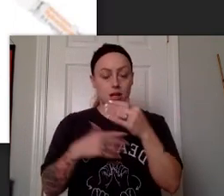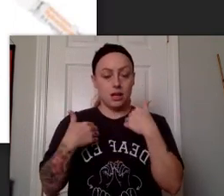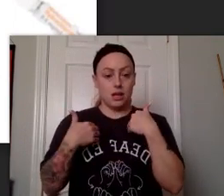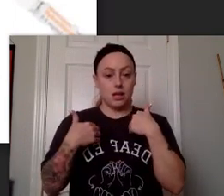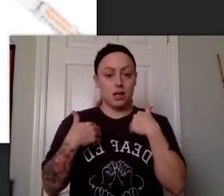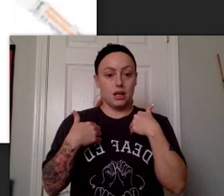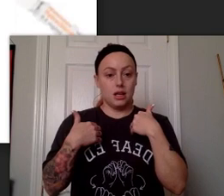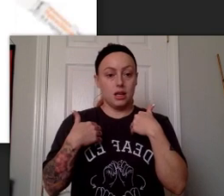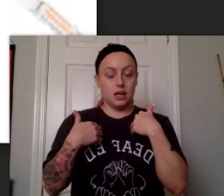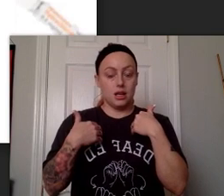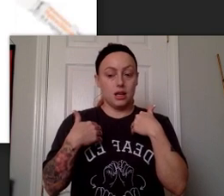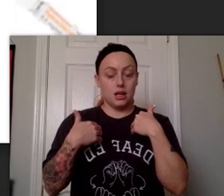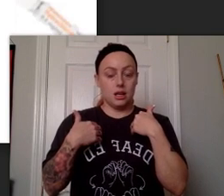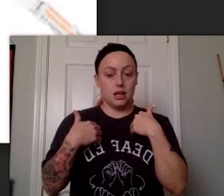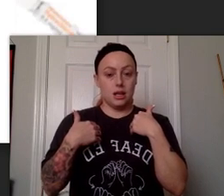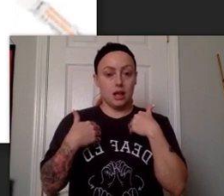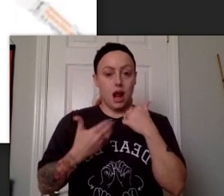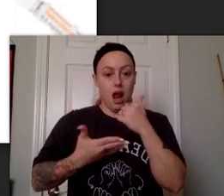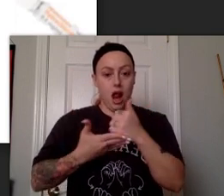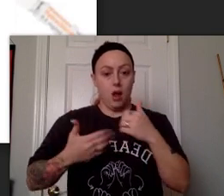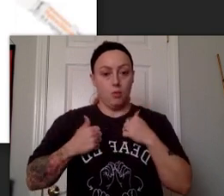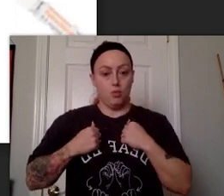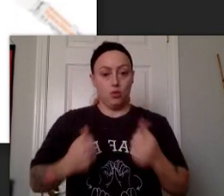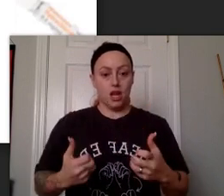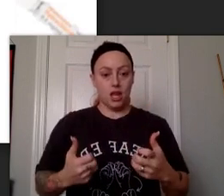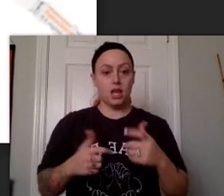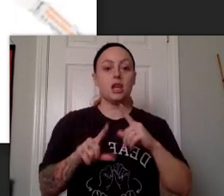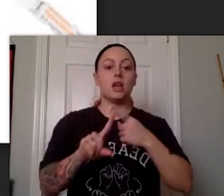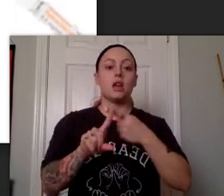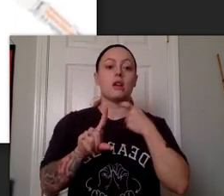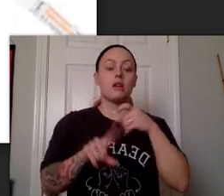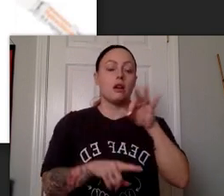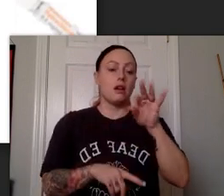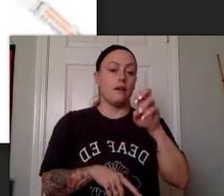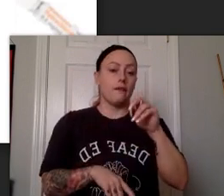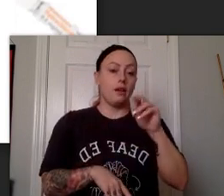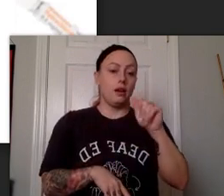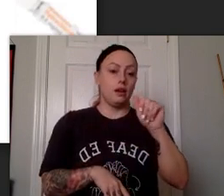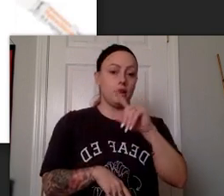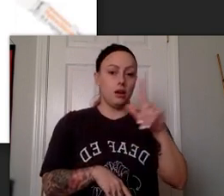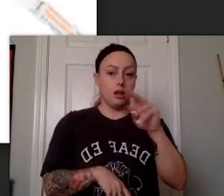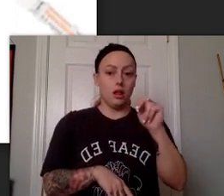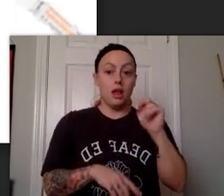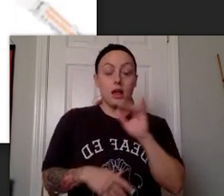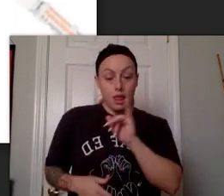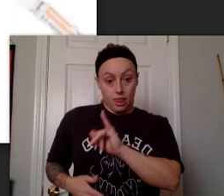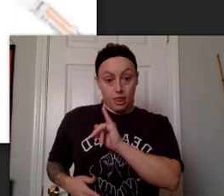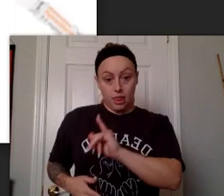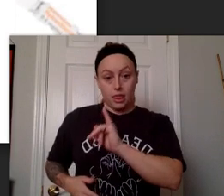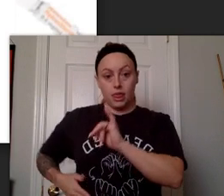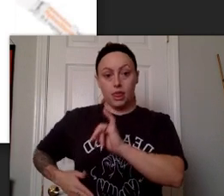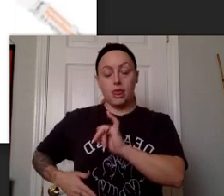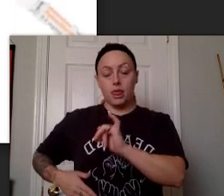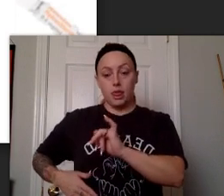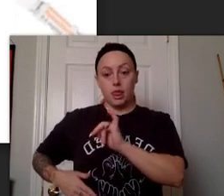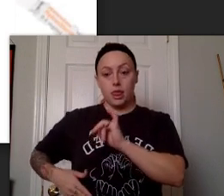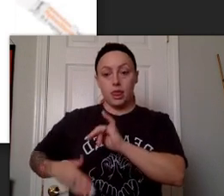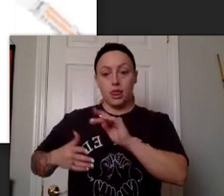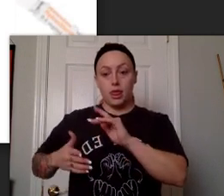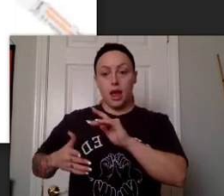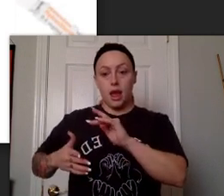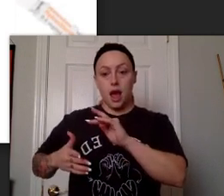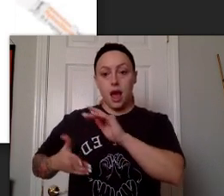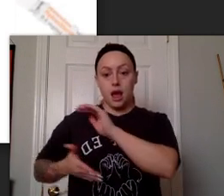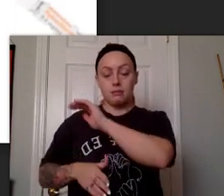has experienced respiratory depression due to fentanyl. So the Kloxxado exists because it will hopefully kick in a little faster,